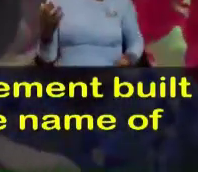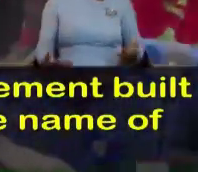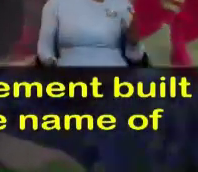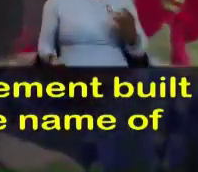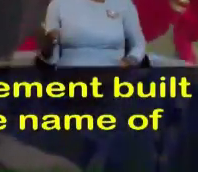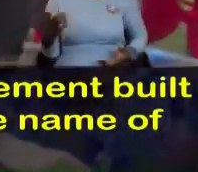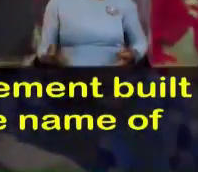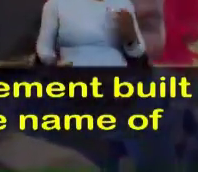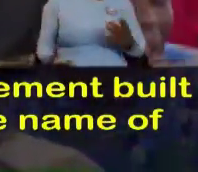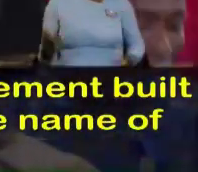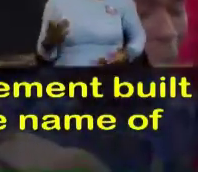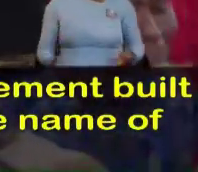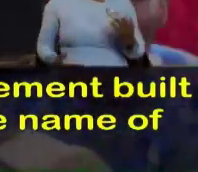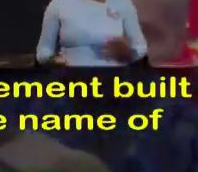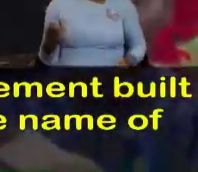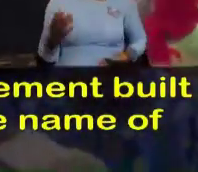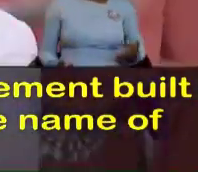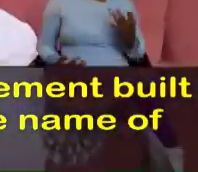Benny, Benny.